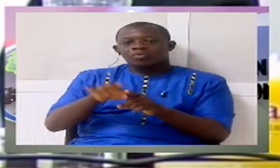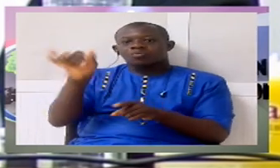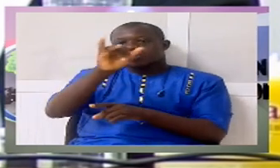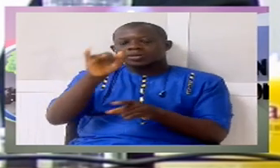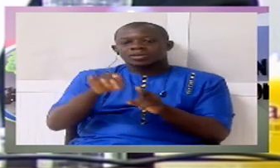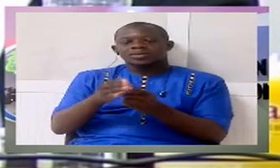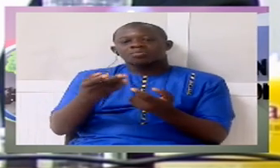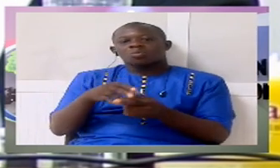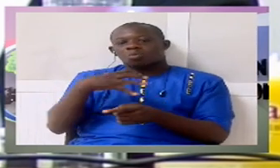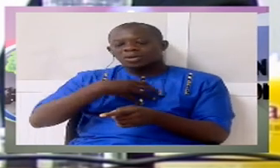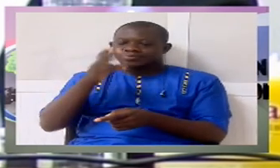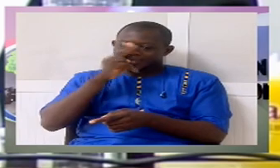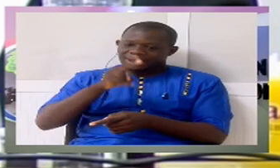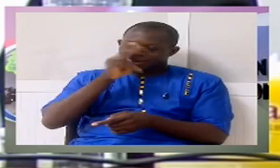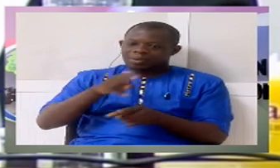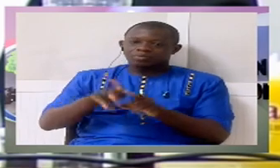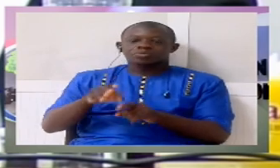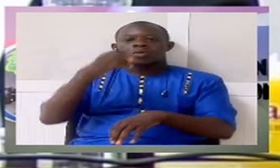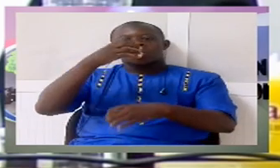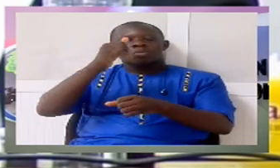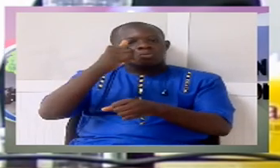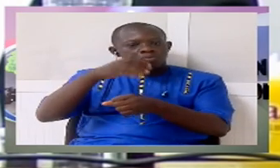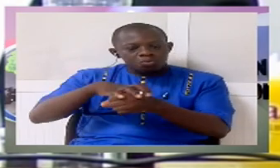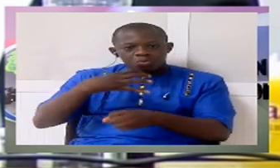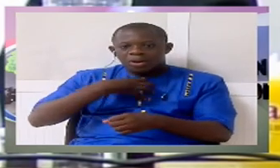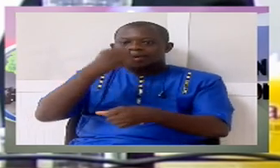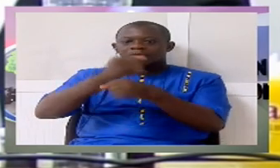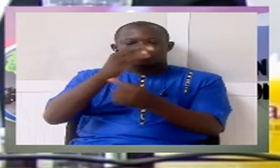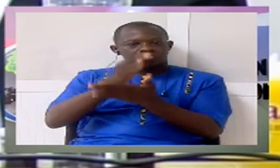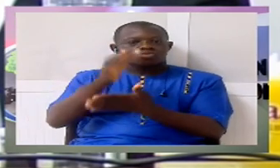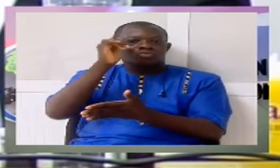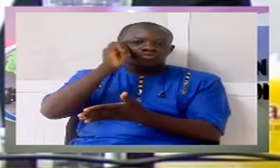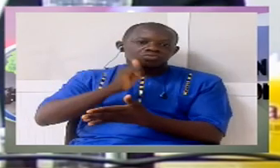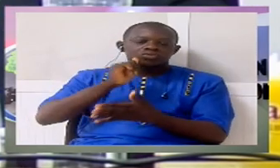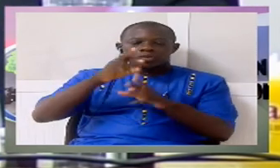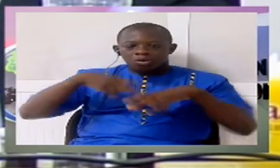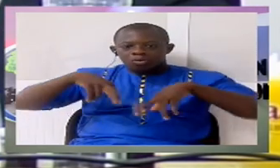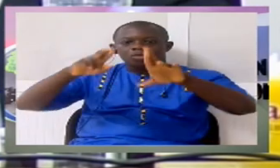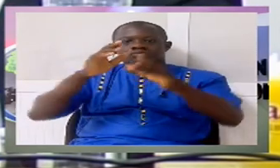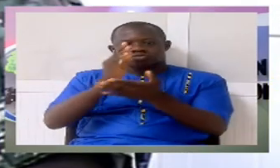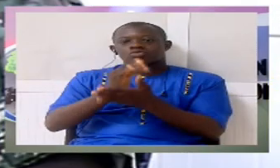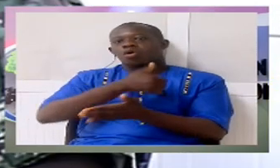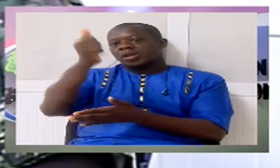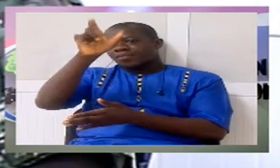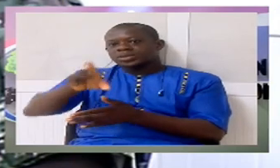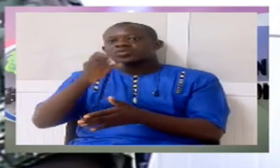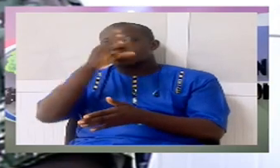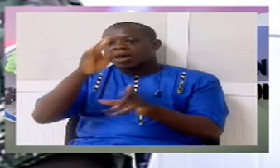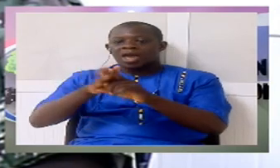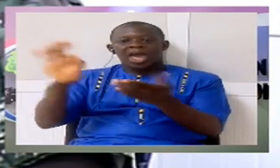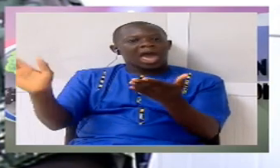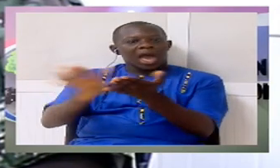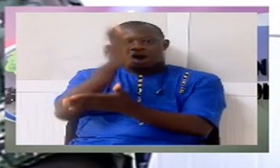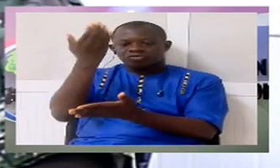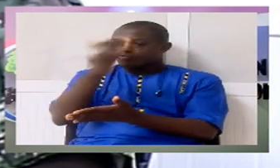which is insisting on remaining on the road in spite of being ordered off the road, ba nga de gene